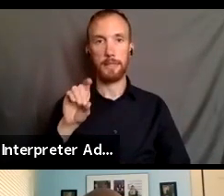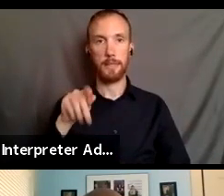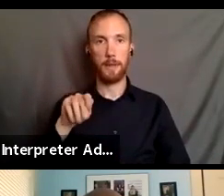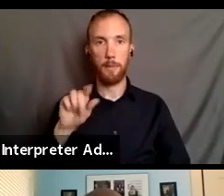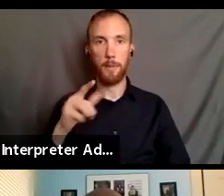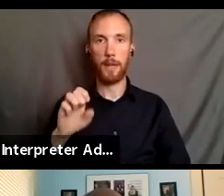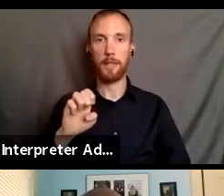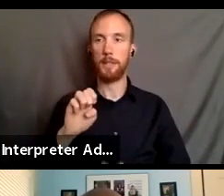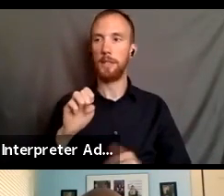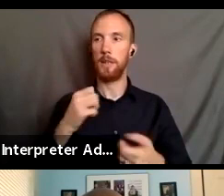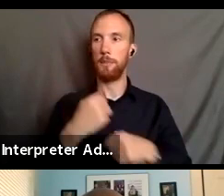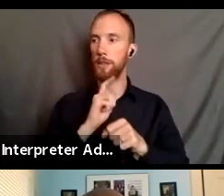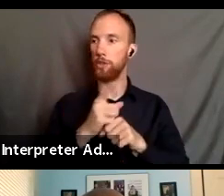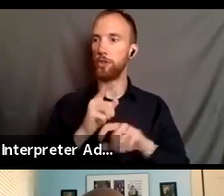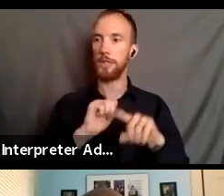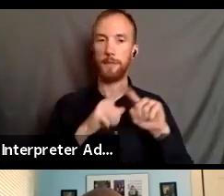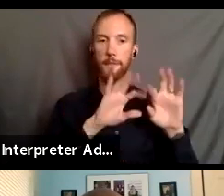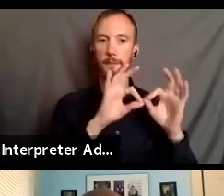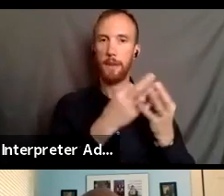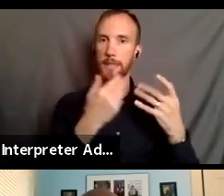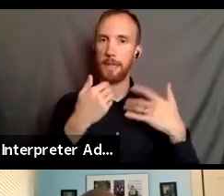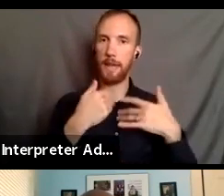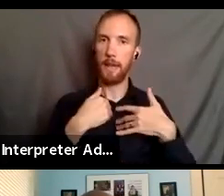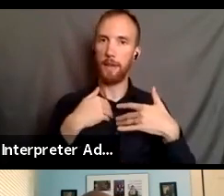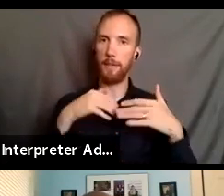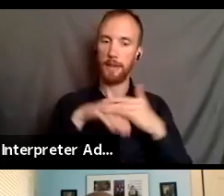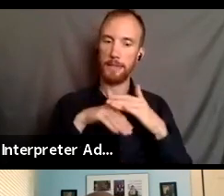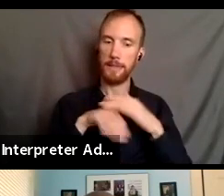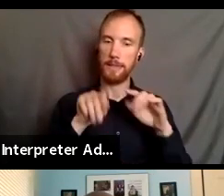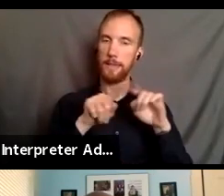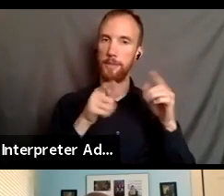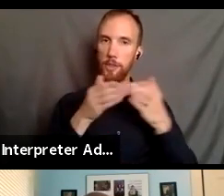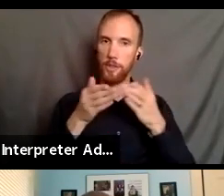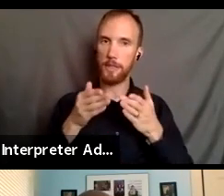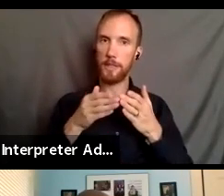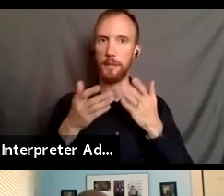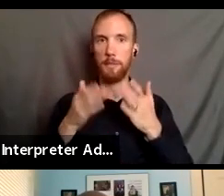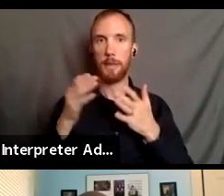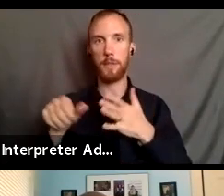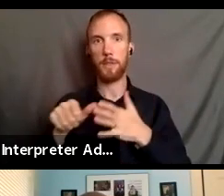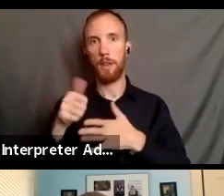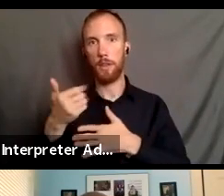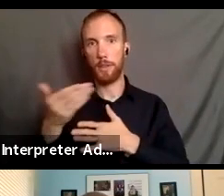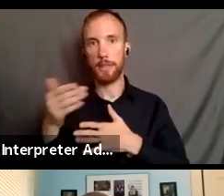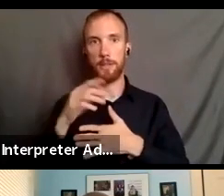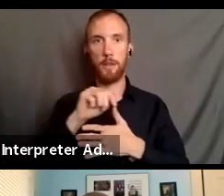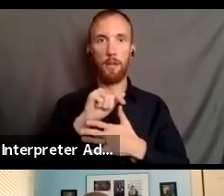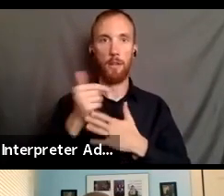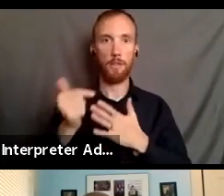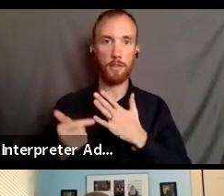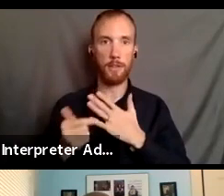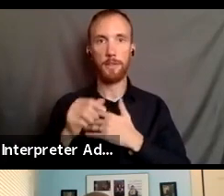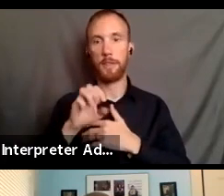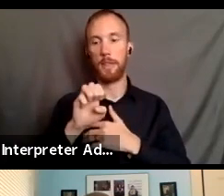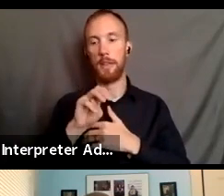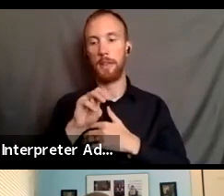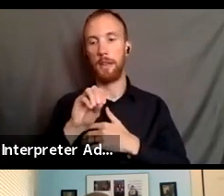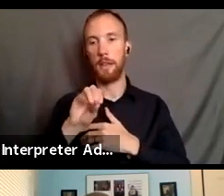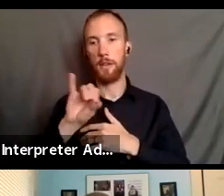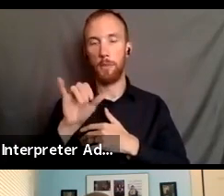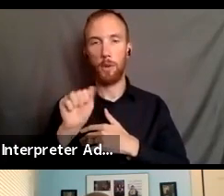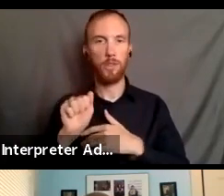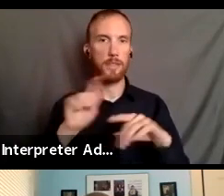services as well as for agencies like alternatives or moja to do circles of support for the staff